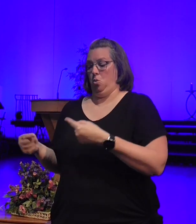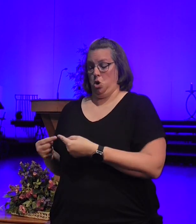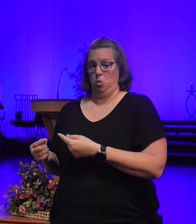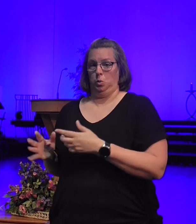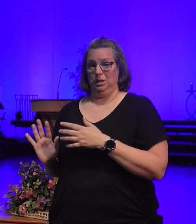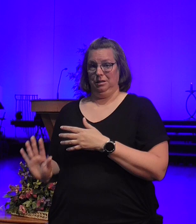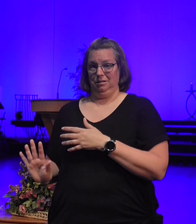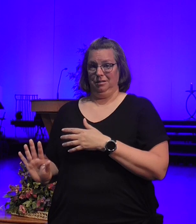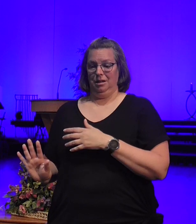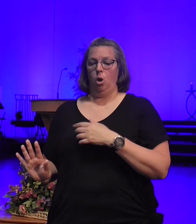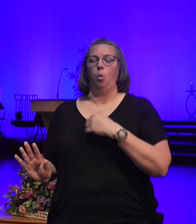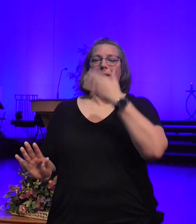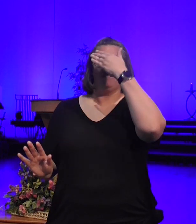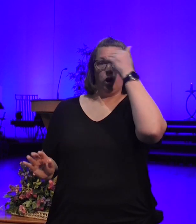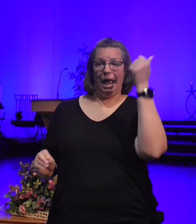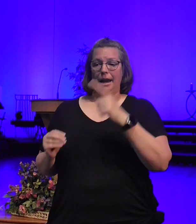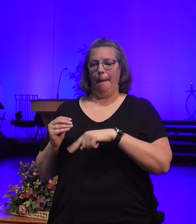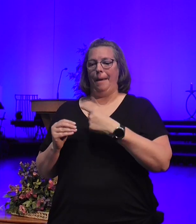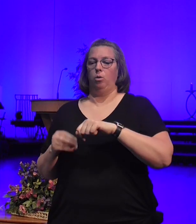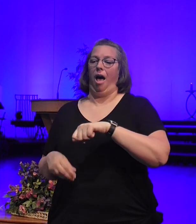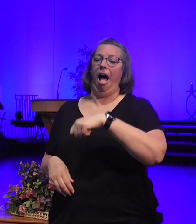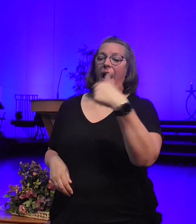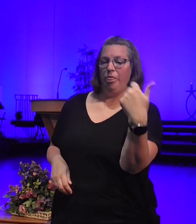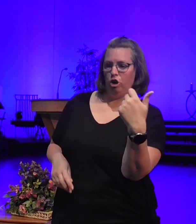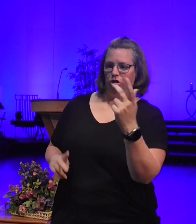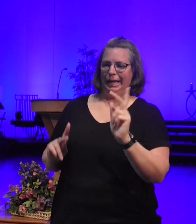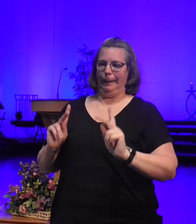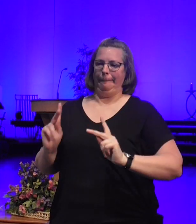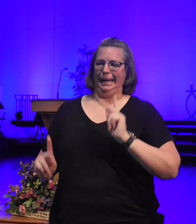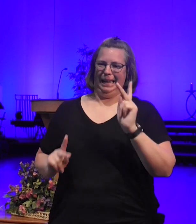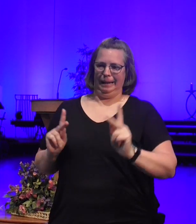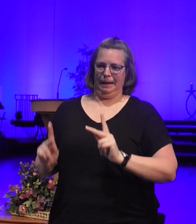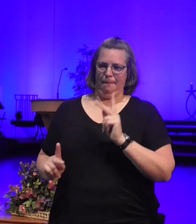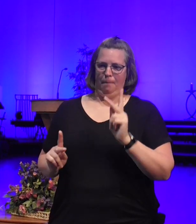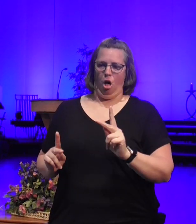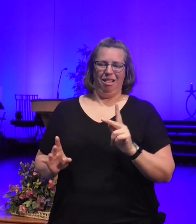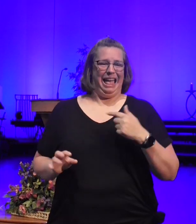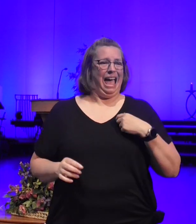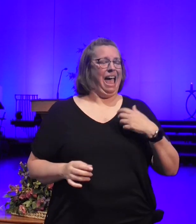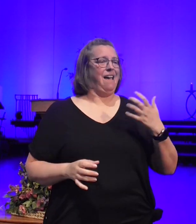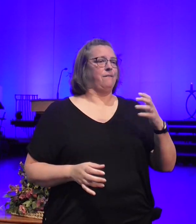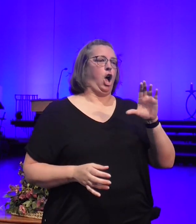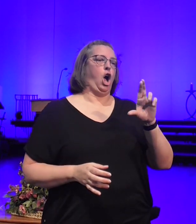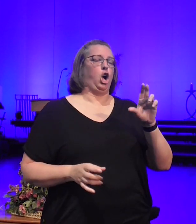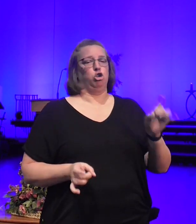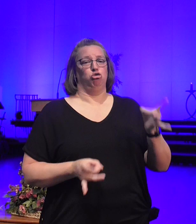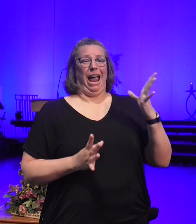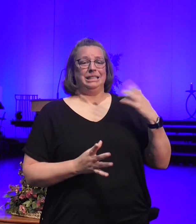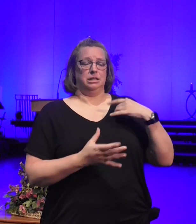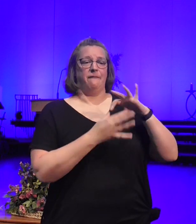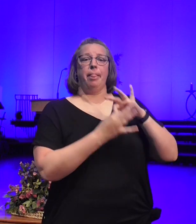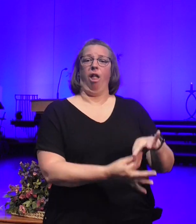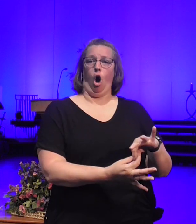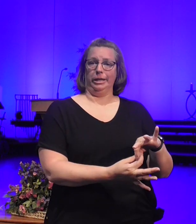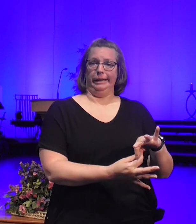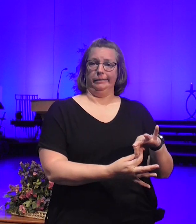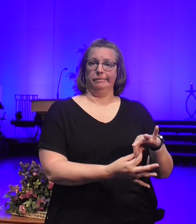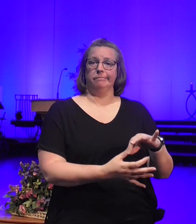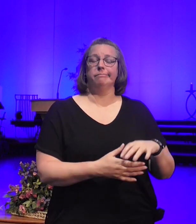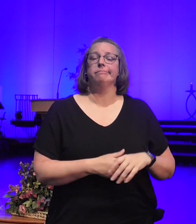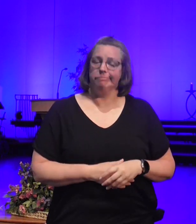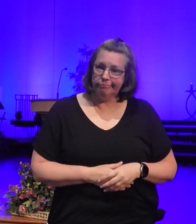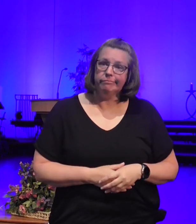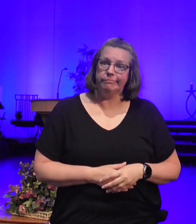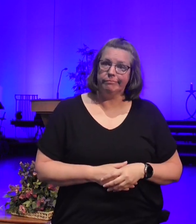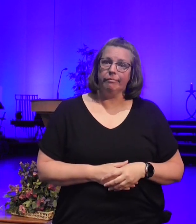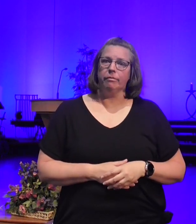people. And then we have a crisis of belonging. And I say that this whole process